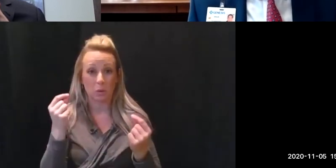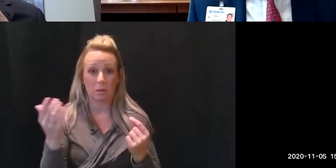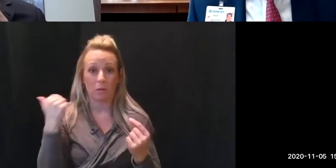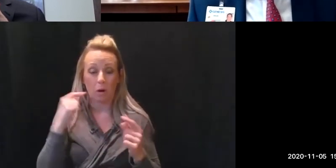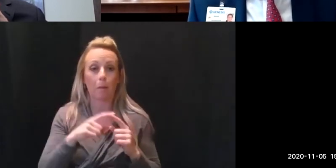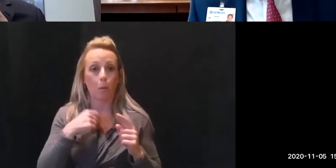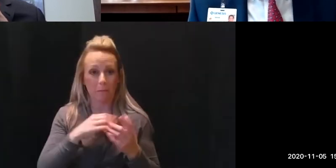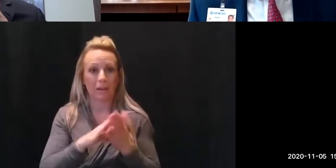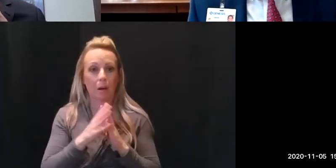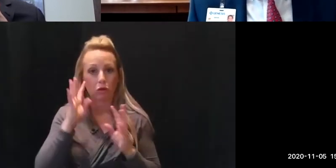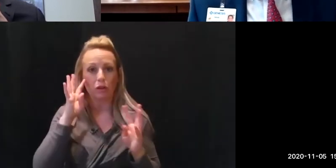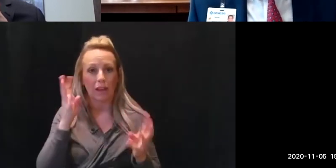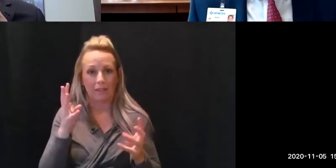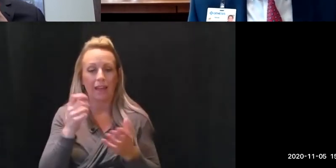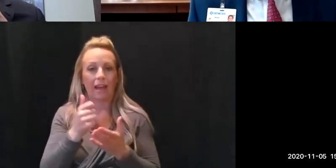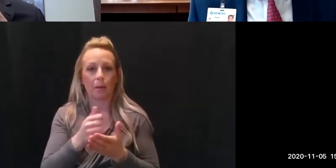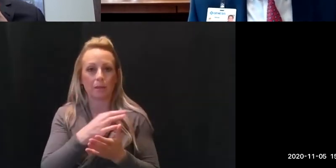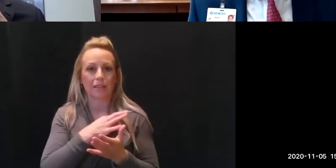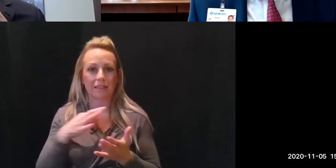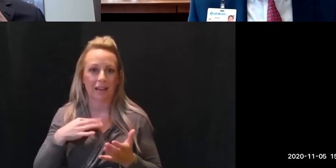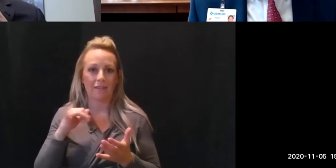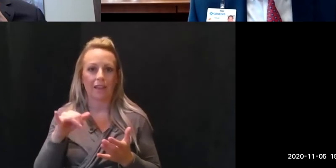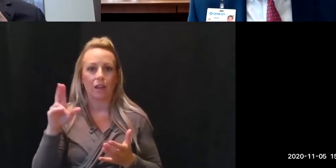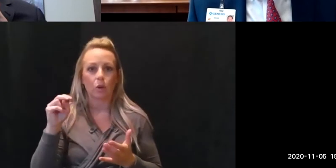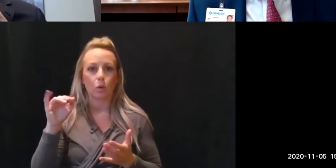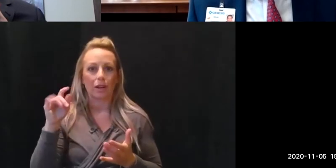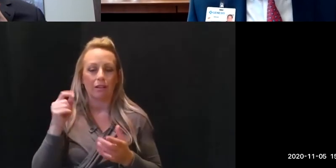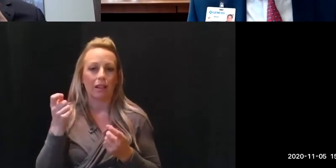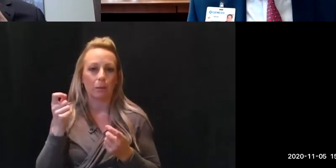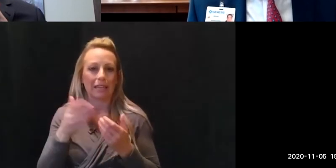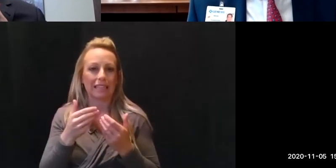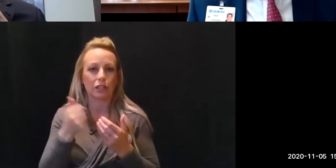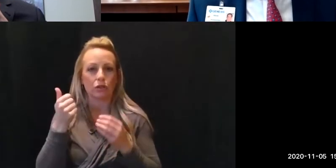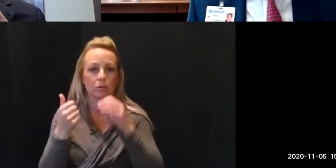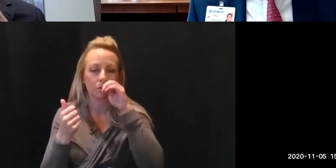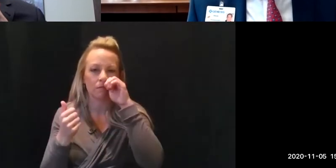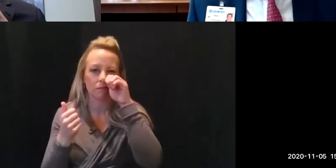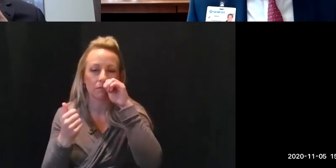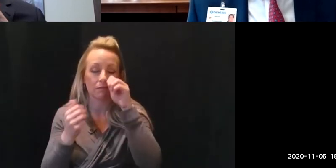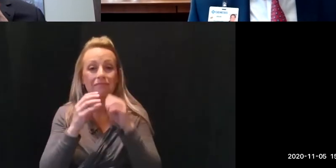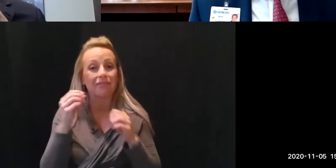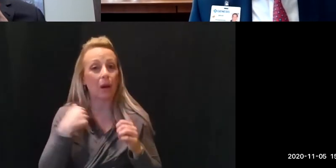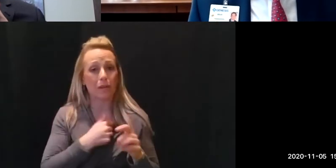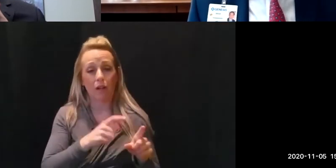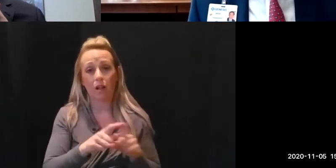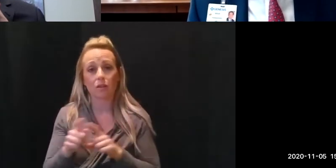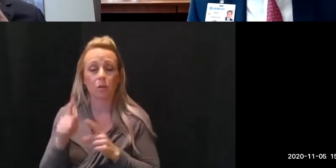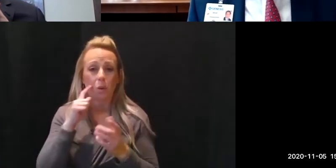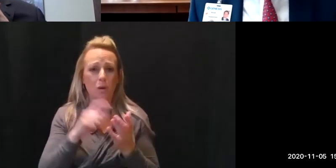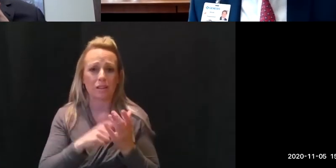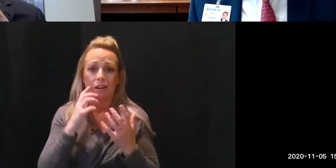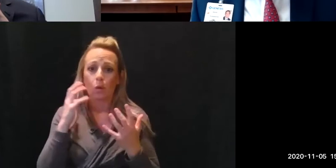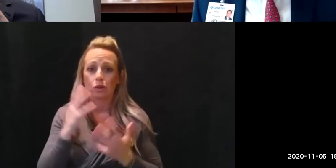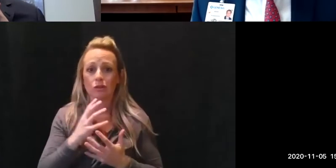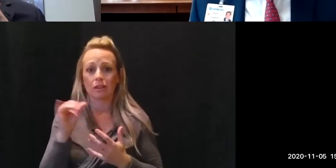creative, which helps us staff that unit a little bit easier. And we've also seen, unfortunately, like